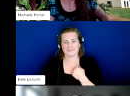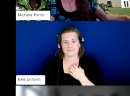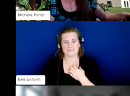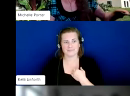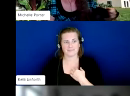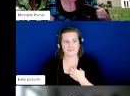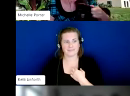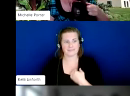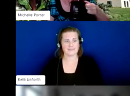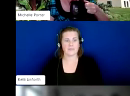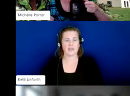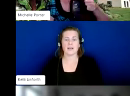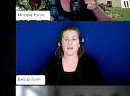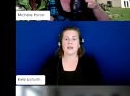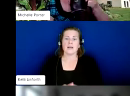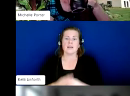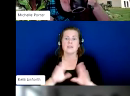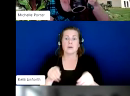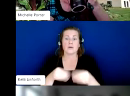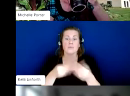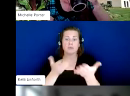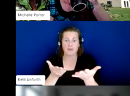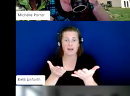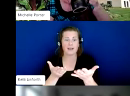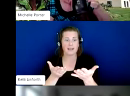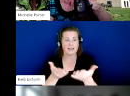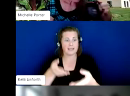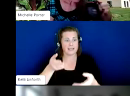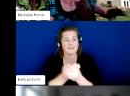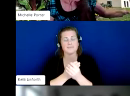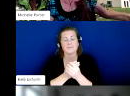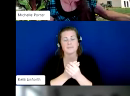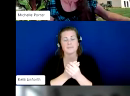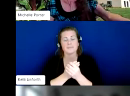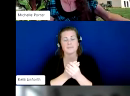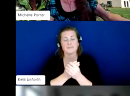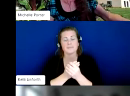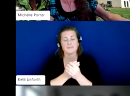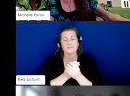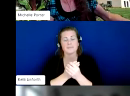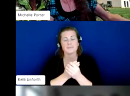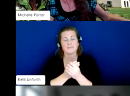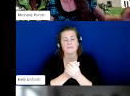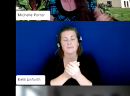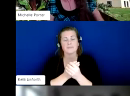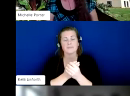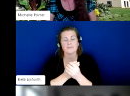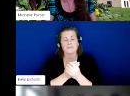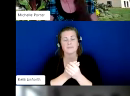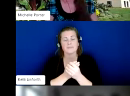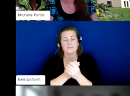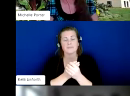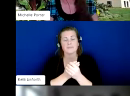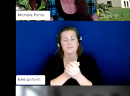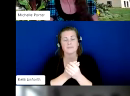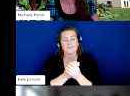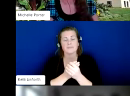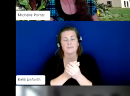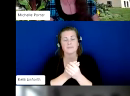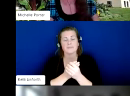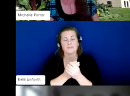So just to provide an overview for those who haven't come to our sessions in the past, our webinars, as I say, we